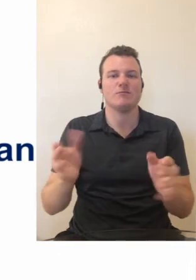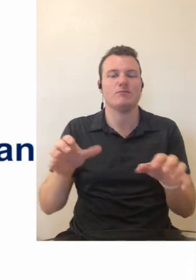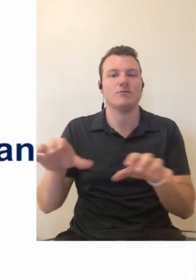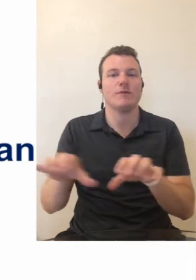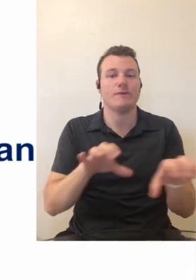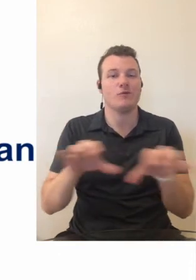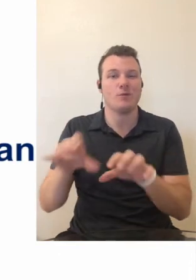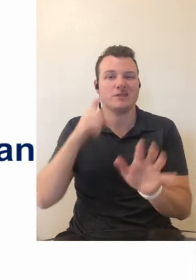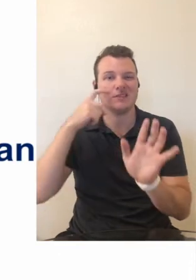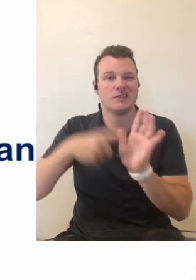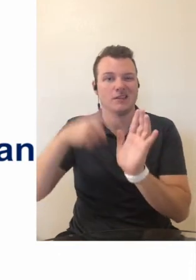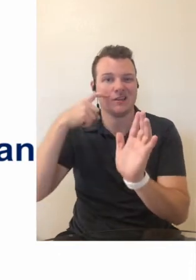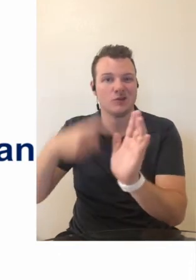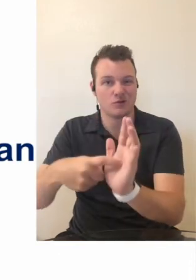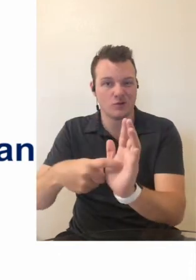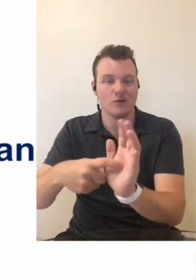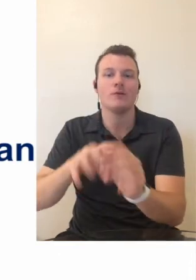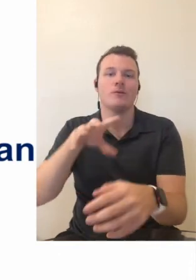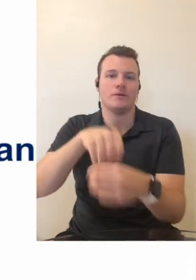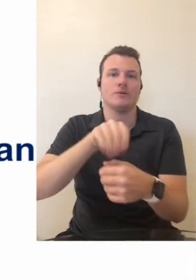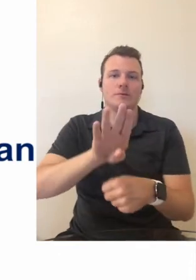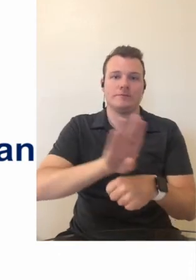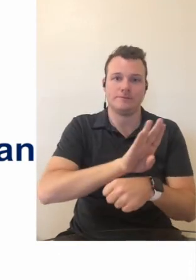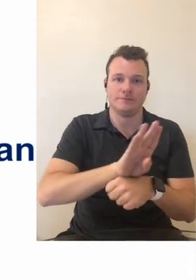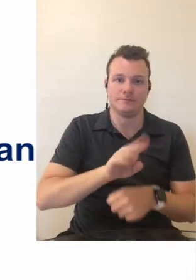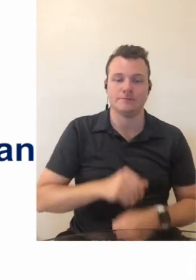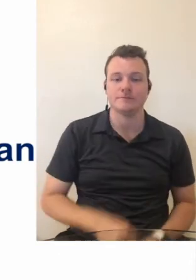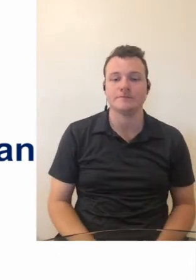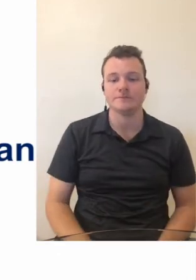indicator in your practices.